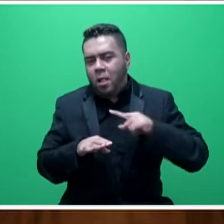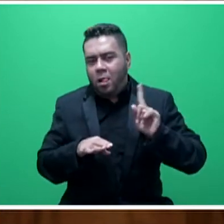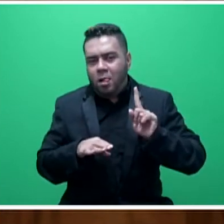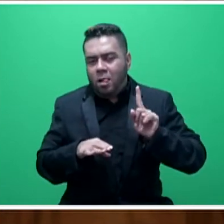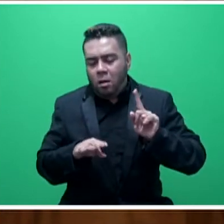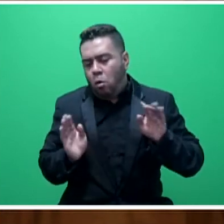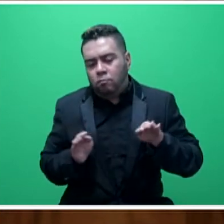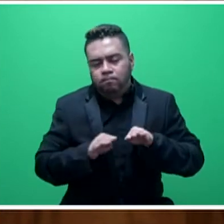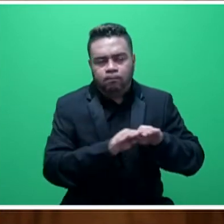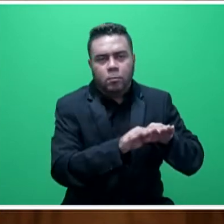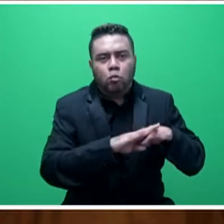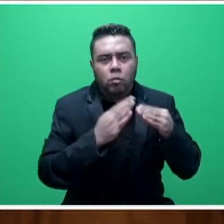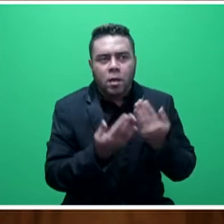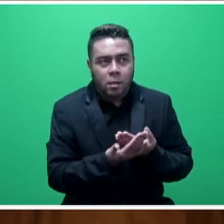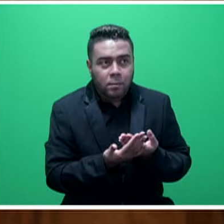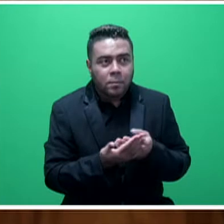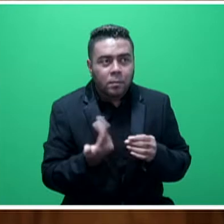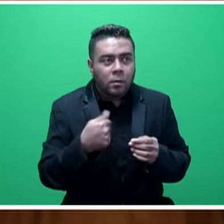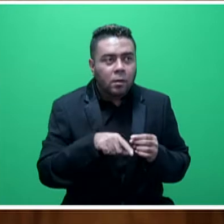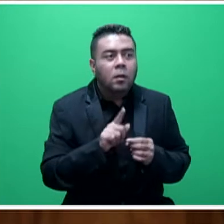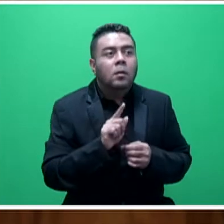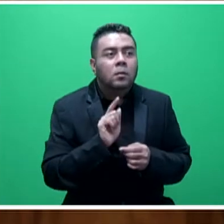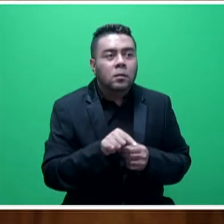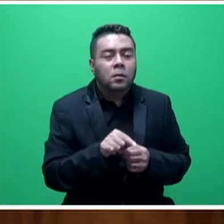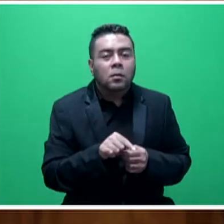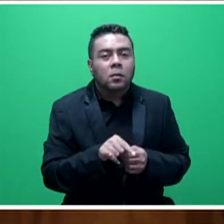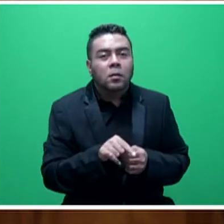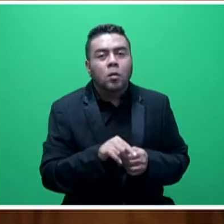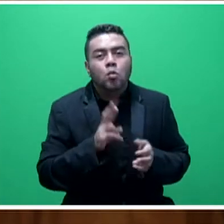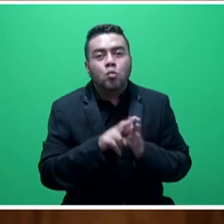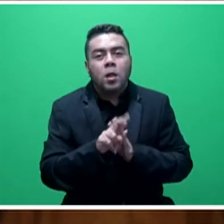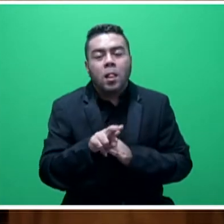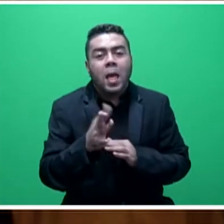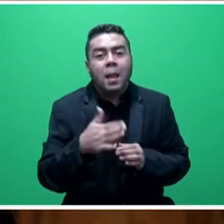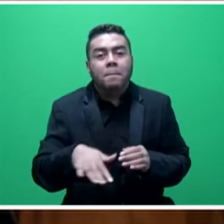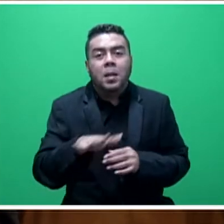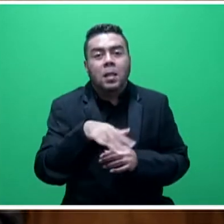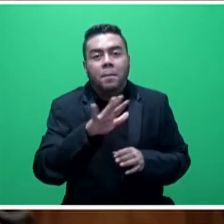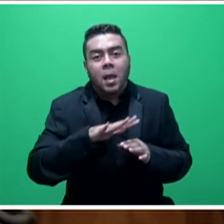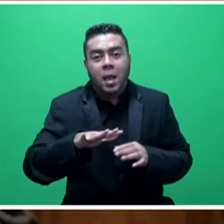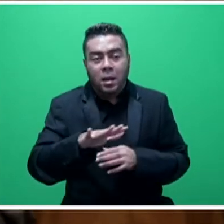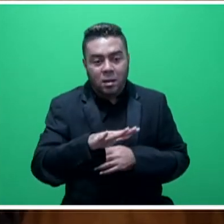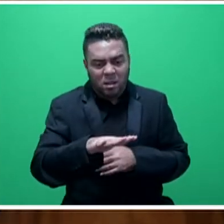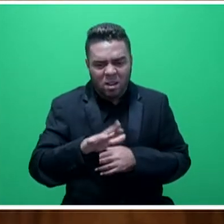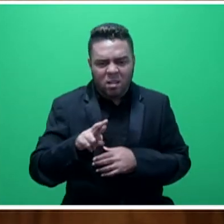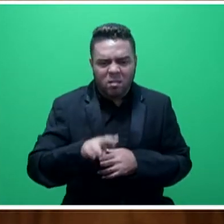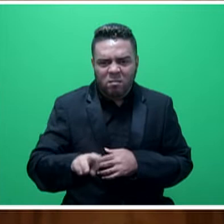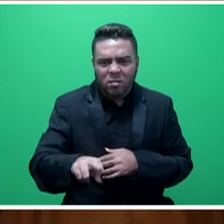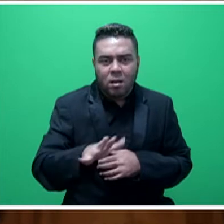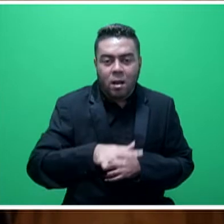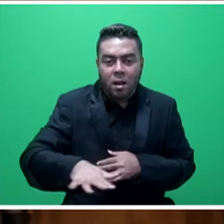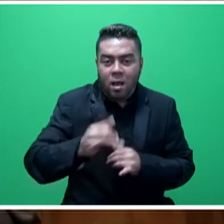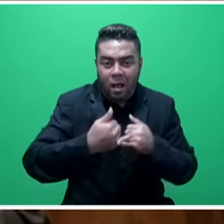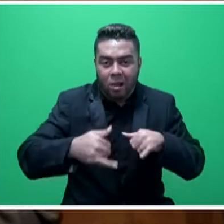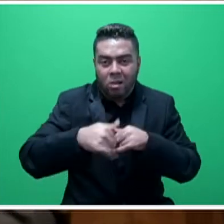to continue this streak and develop education facilities in rural and maritime areas. In doing so, we hope to empower children living